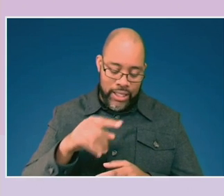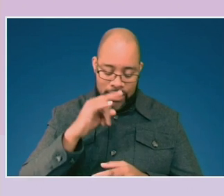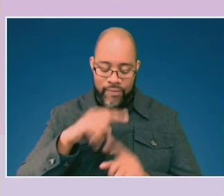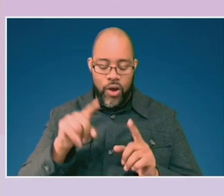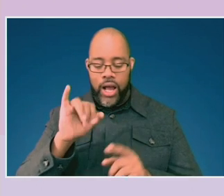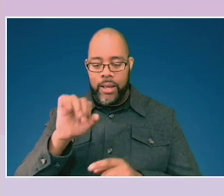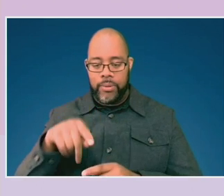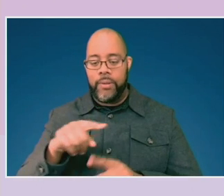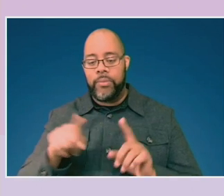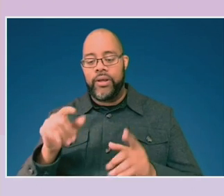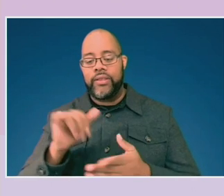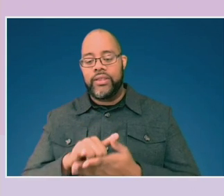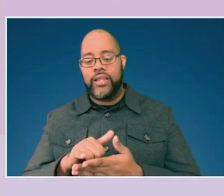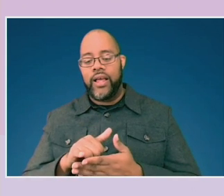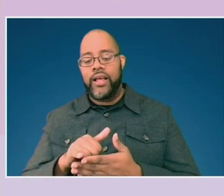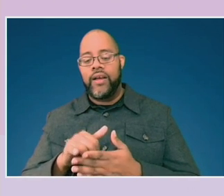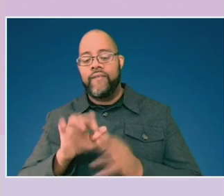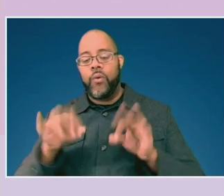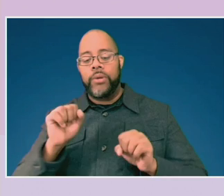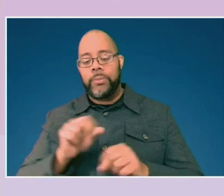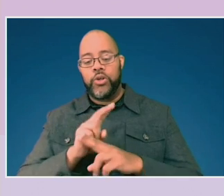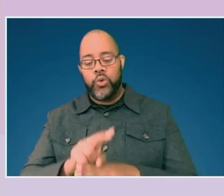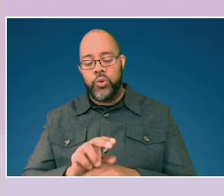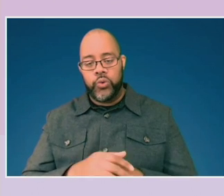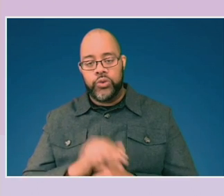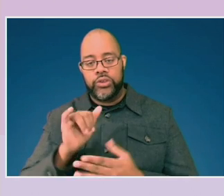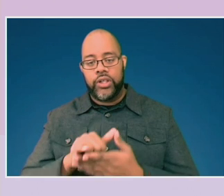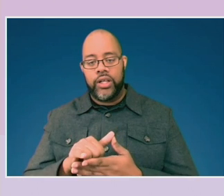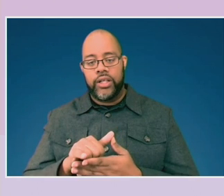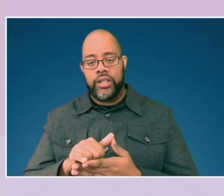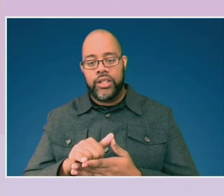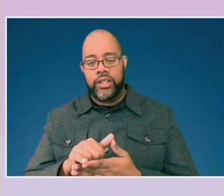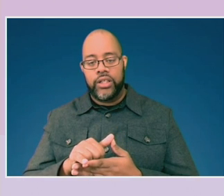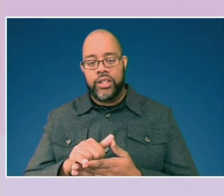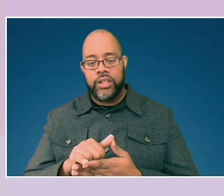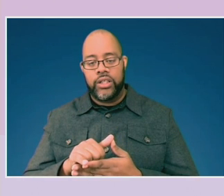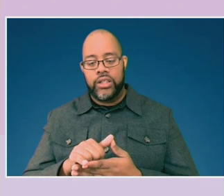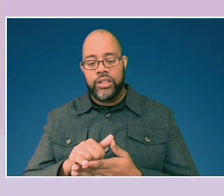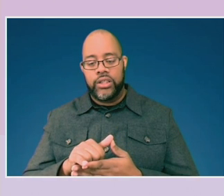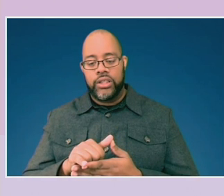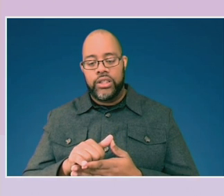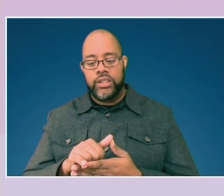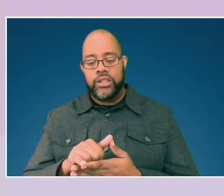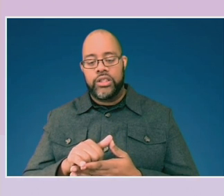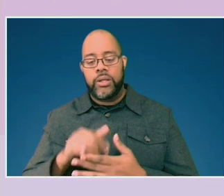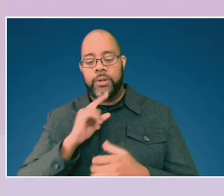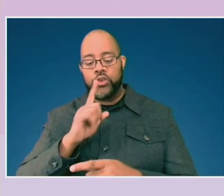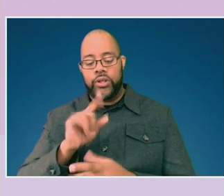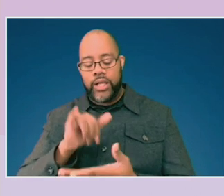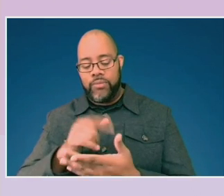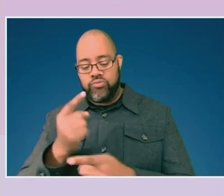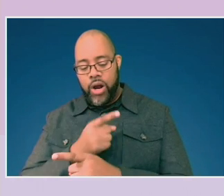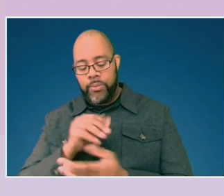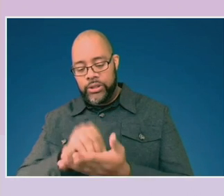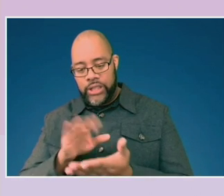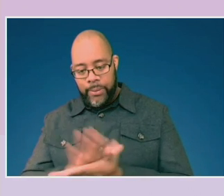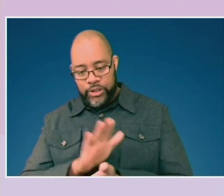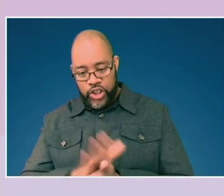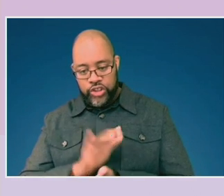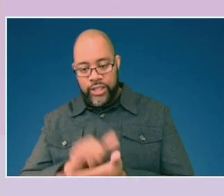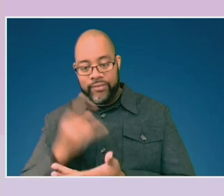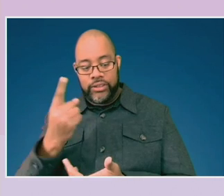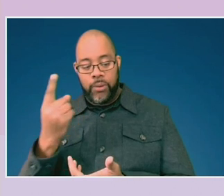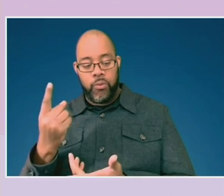kids, but those are forms that can be used so that in schools that the proper documentation that Medicaid would need, so that if someone were